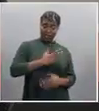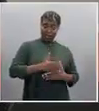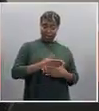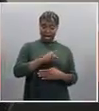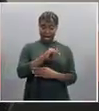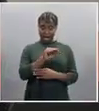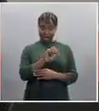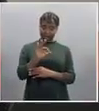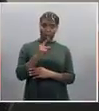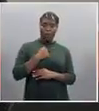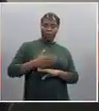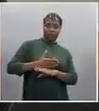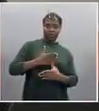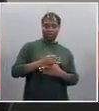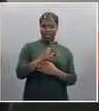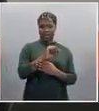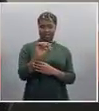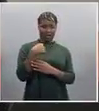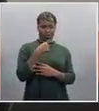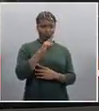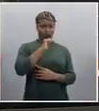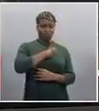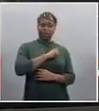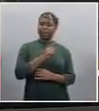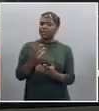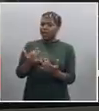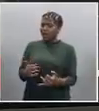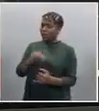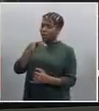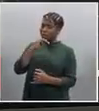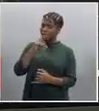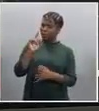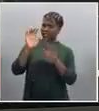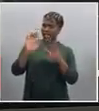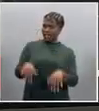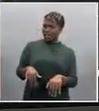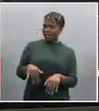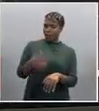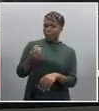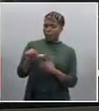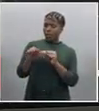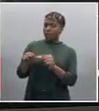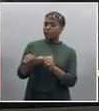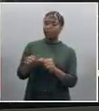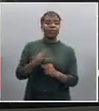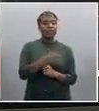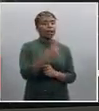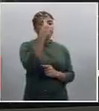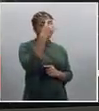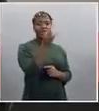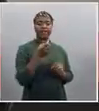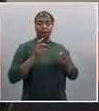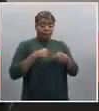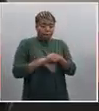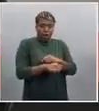a problem with the research they rely on. What's your position? Should it all just be left alone? I believe if you have a natural